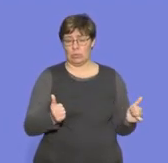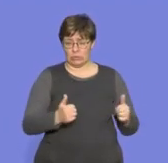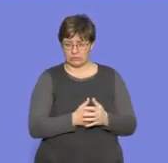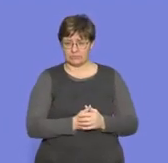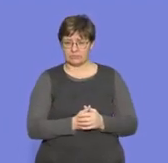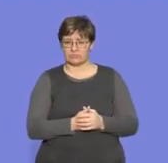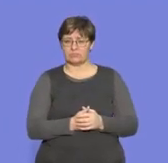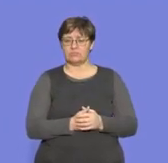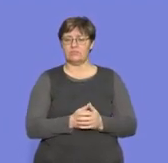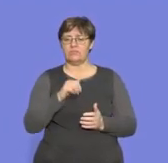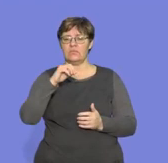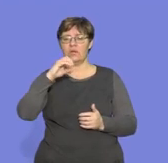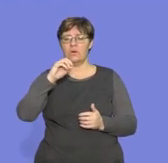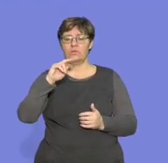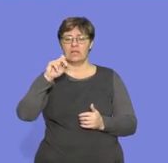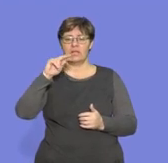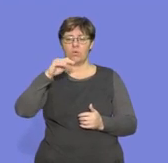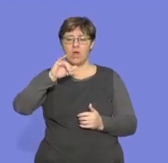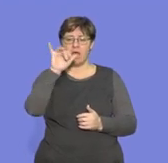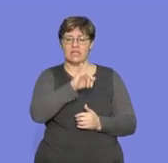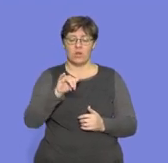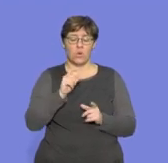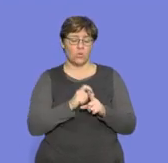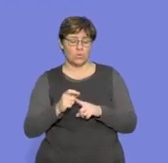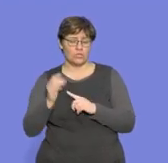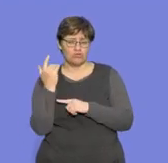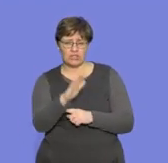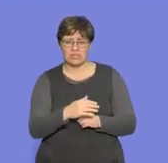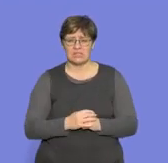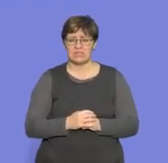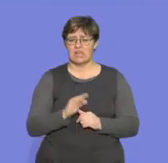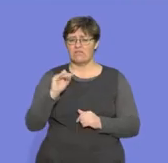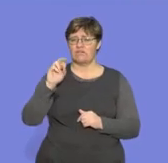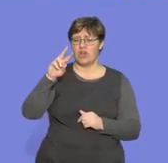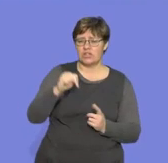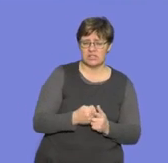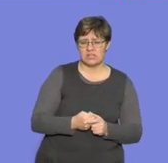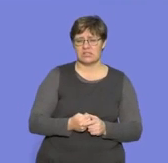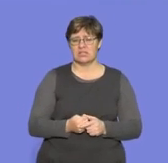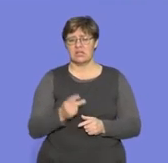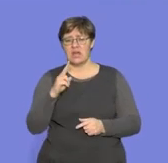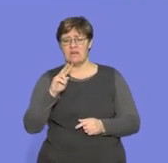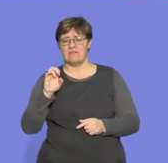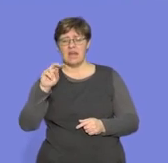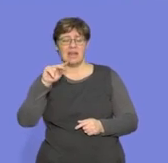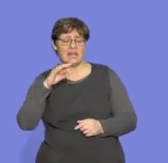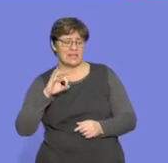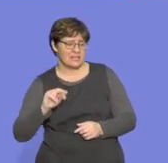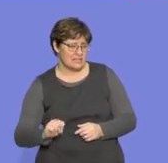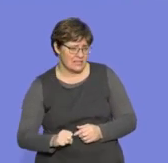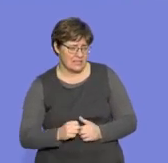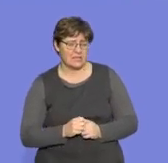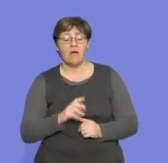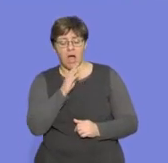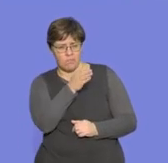yellowwood trees. Ferns and your vines. Epiphytes, so again, ferns forests are and your typically vines. areas that So are again, much cooler. forests and, are typically and areas that are much humidity. cooler. So these and plants